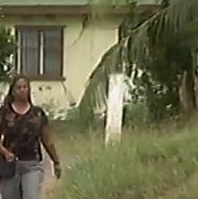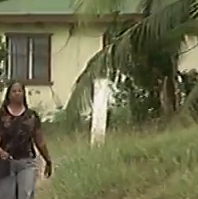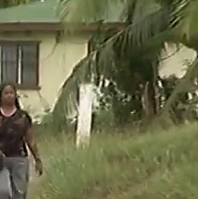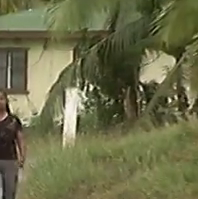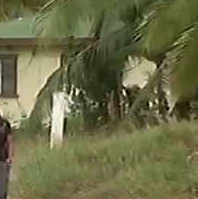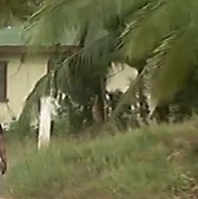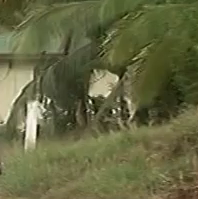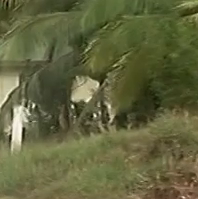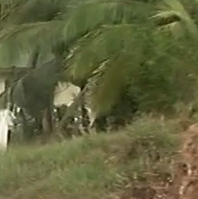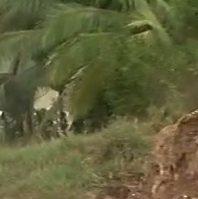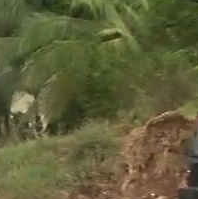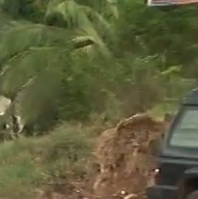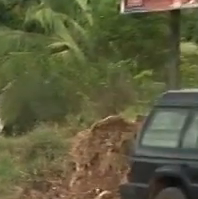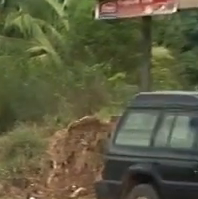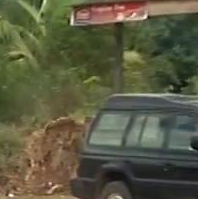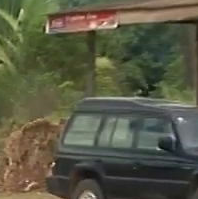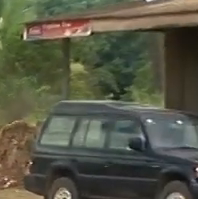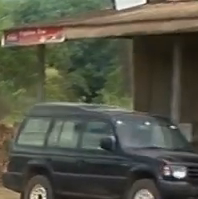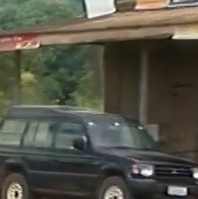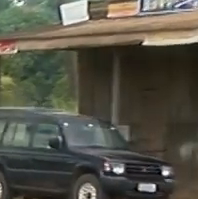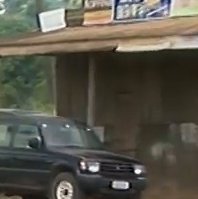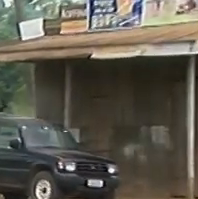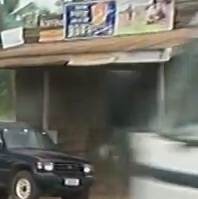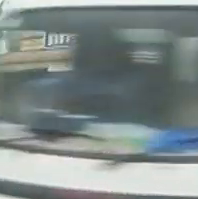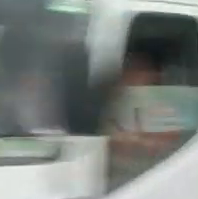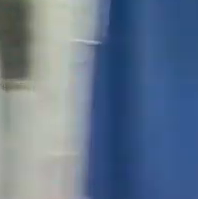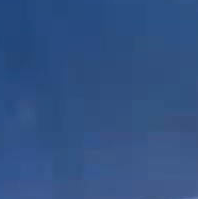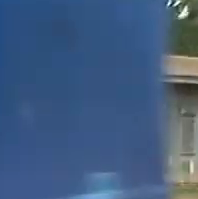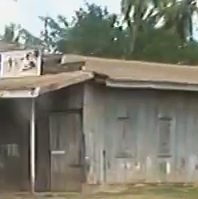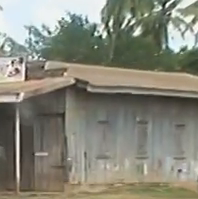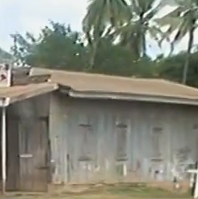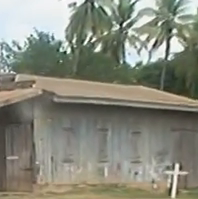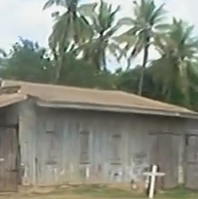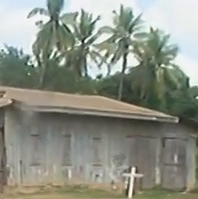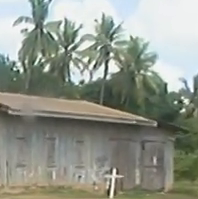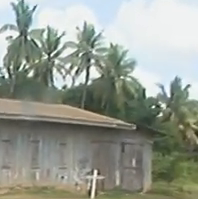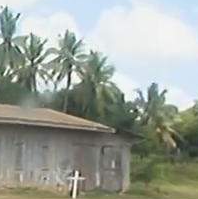recently. Tawakivo said other bus companies in Lambasa have temporarily taken over the routes